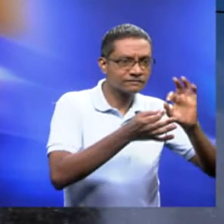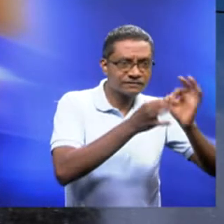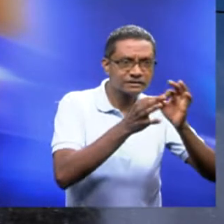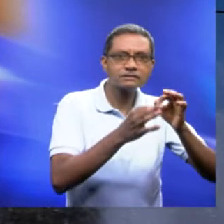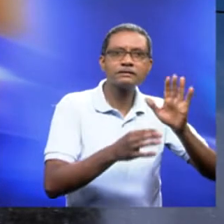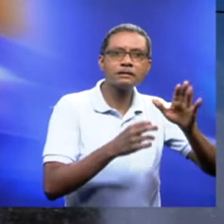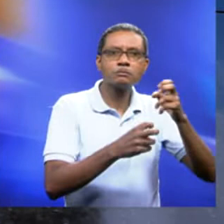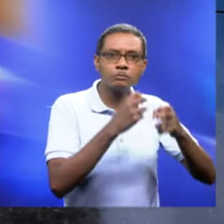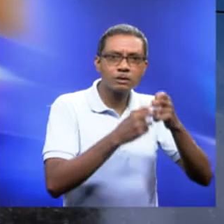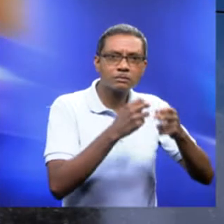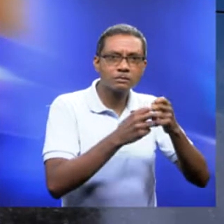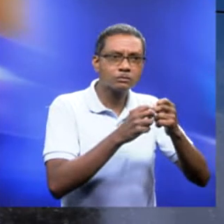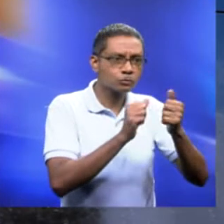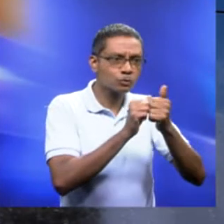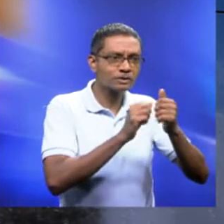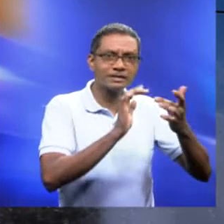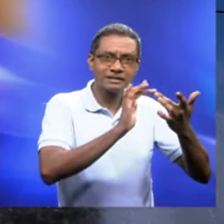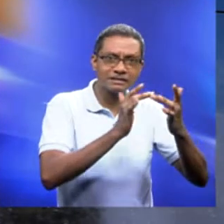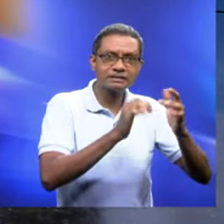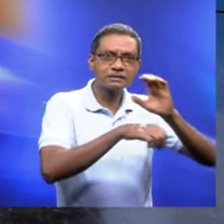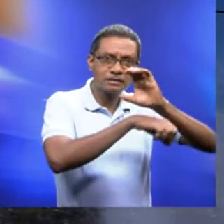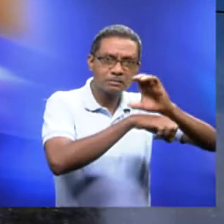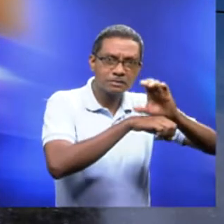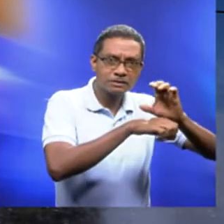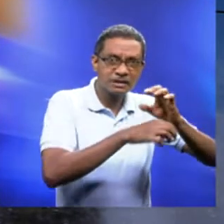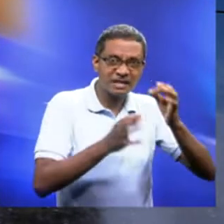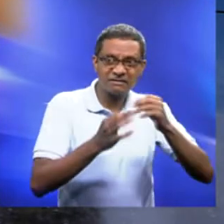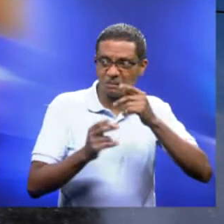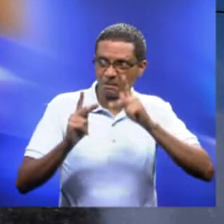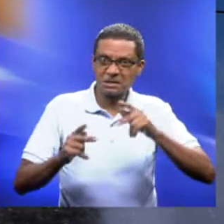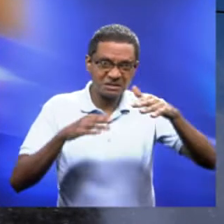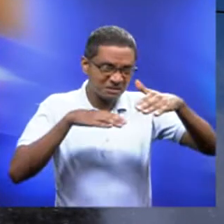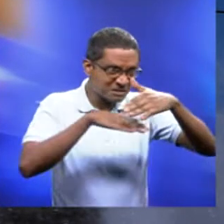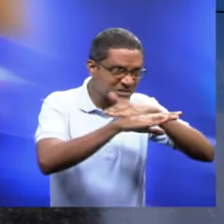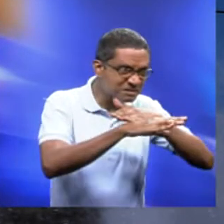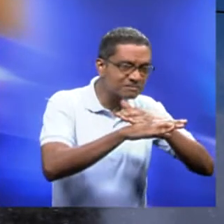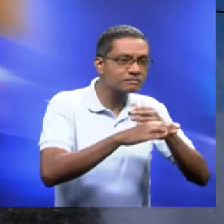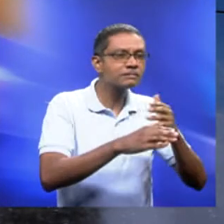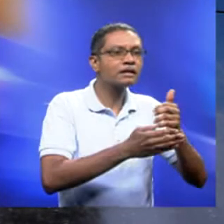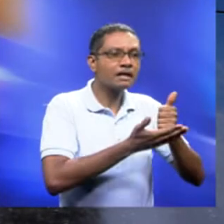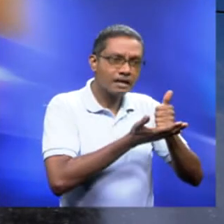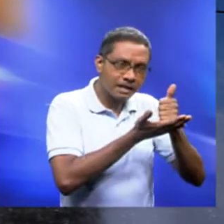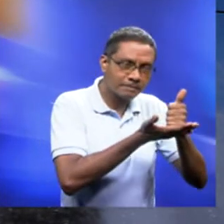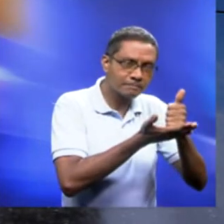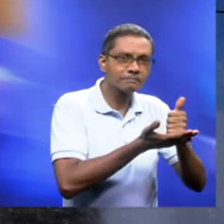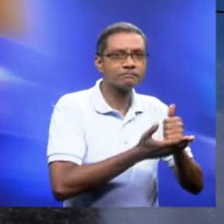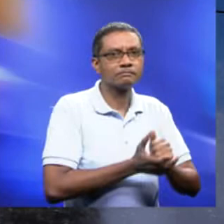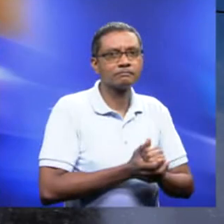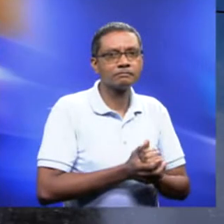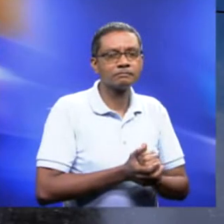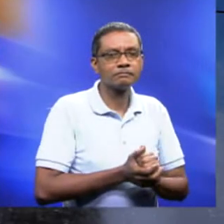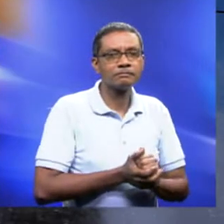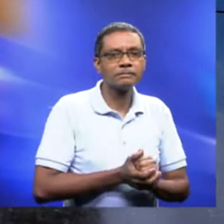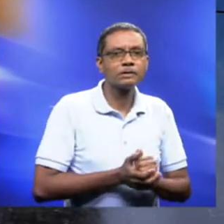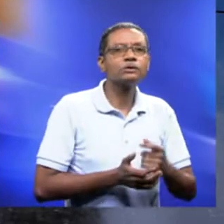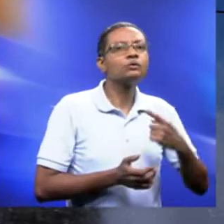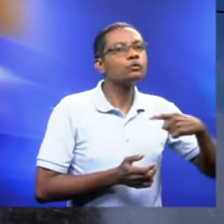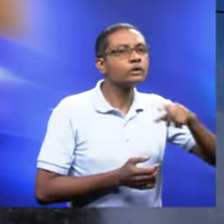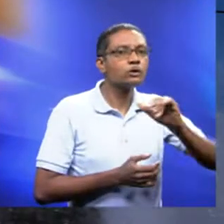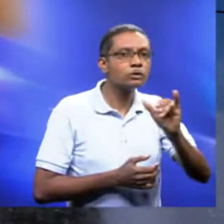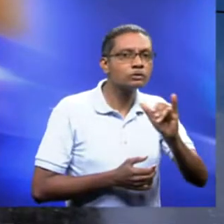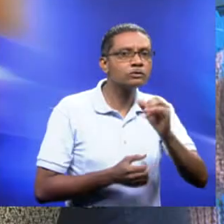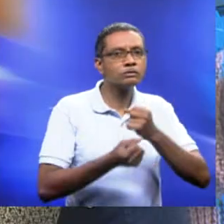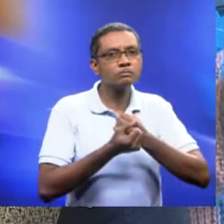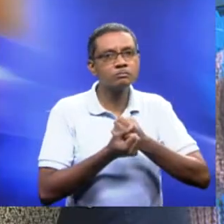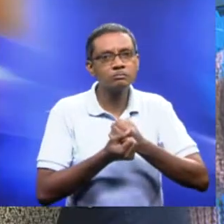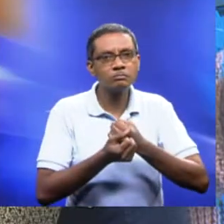add value in the context of reactive and proactive services. As my colleague here, Charles, said, we provide